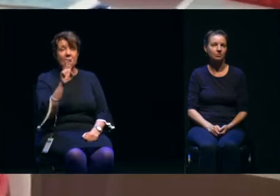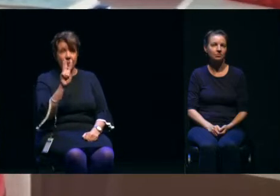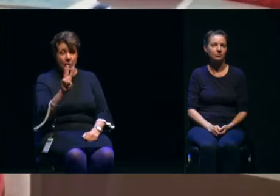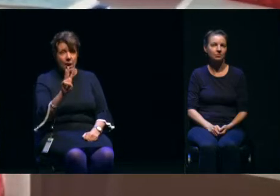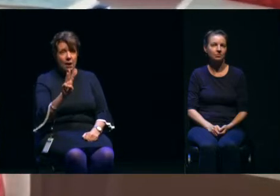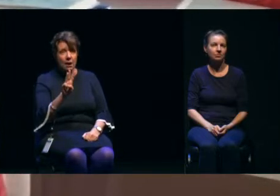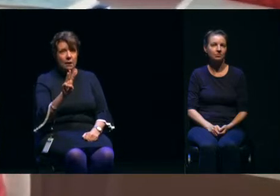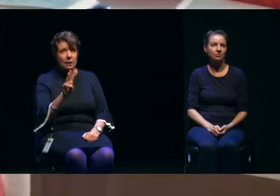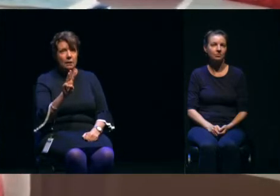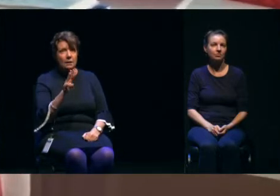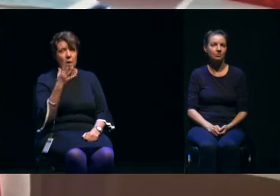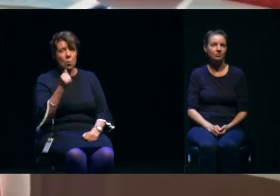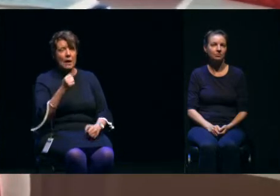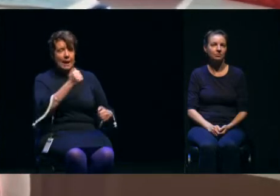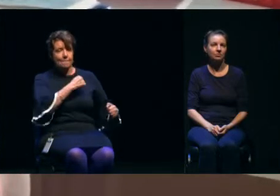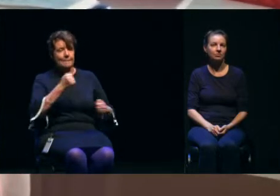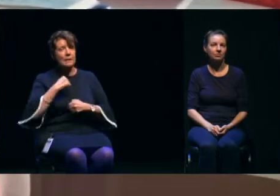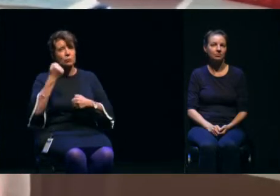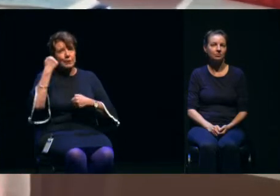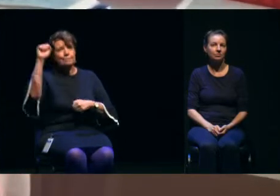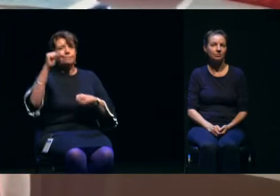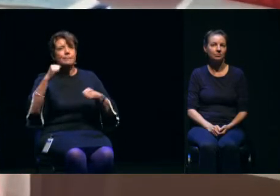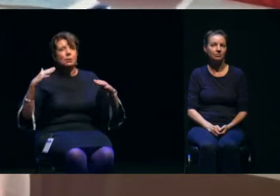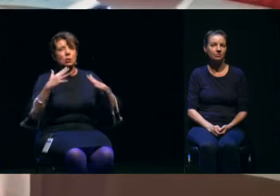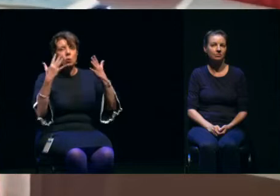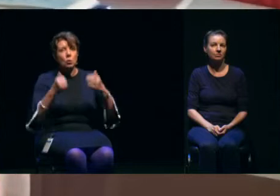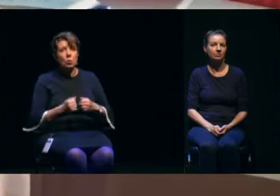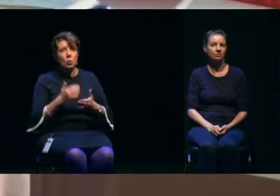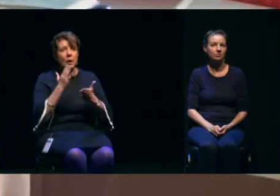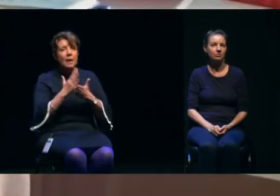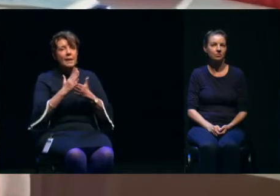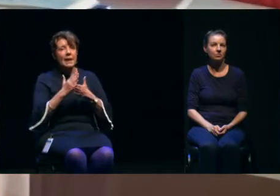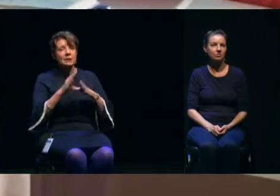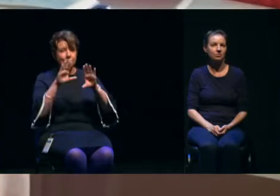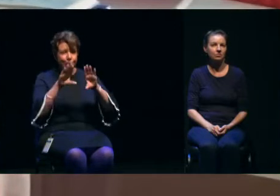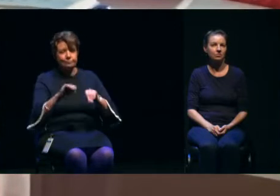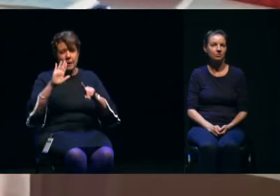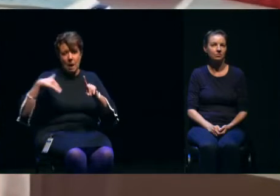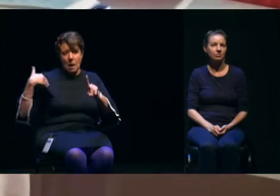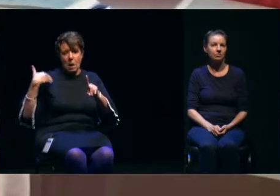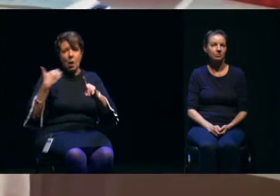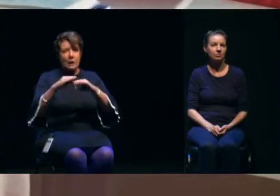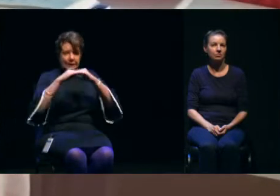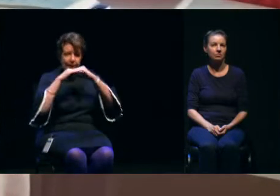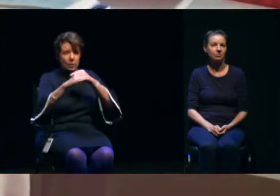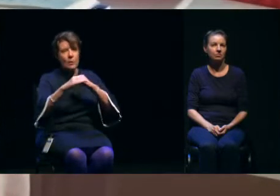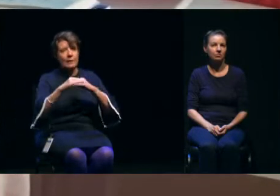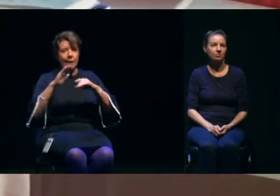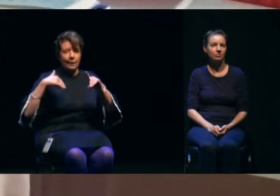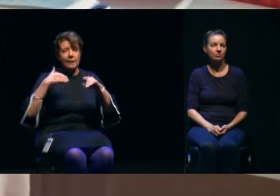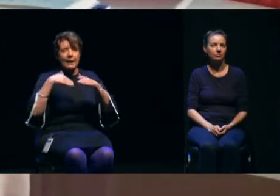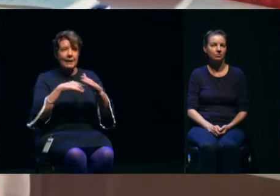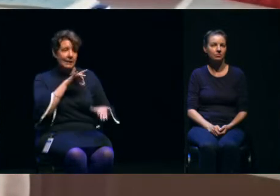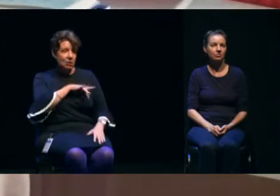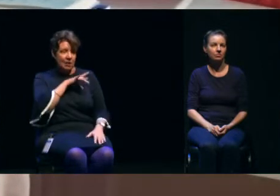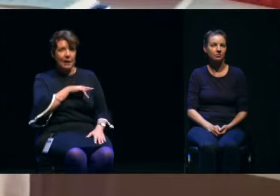1973, we had a military coup that ended a long democratic tradition in Chile. And of course, there's nothing more male chauvinistic